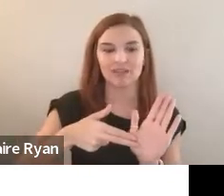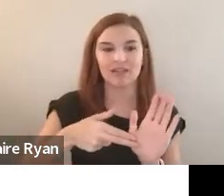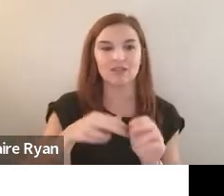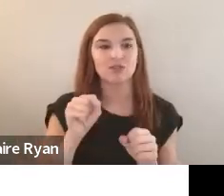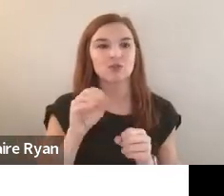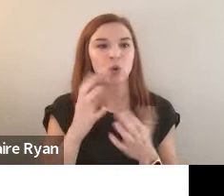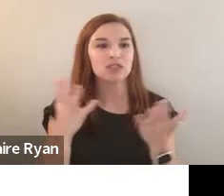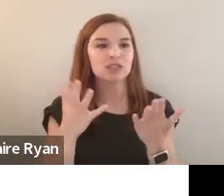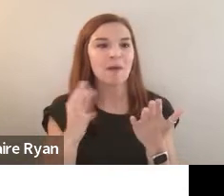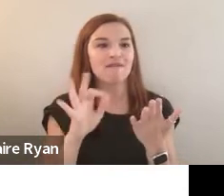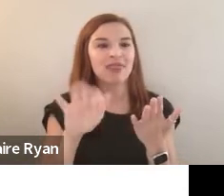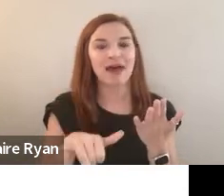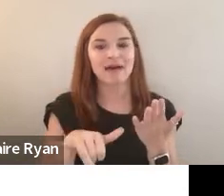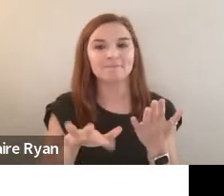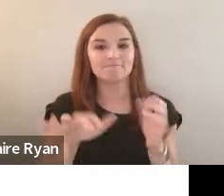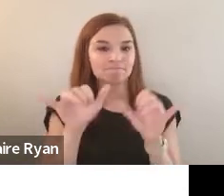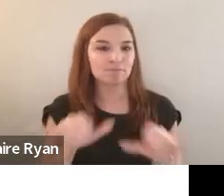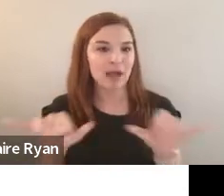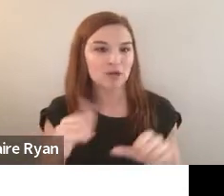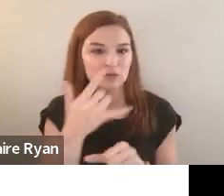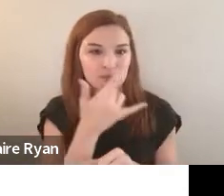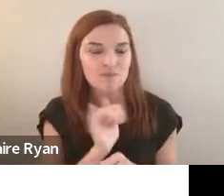language deprivation.